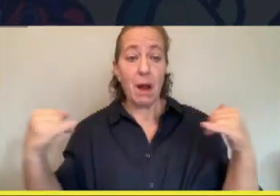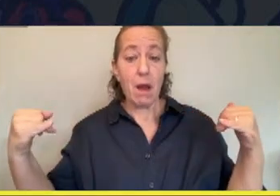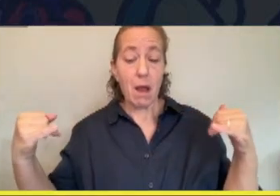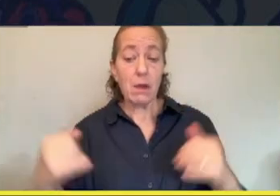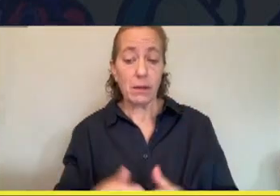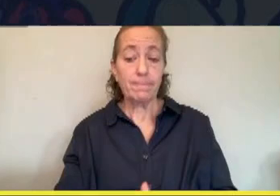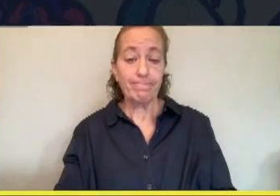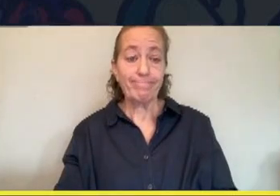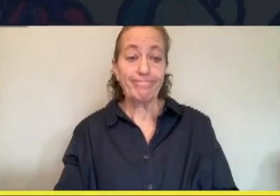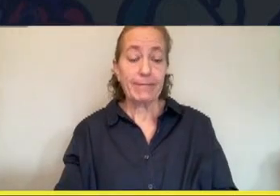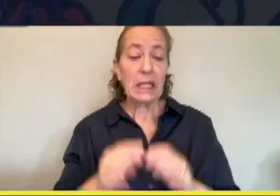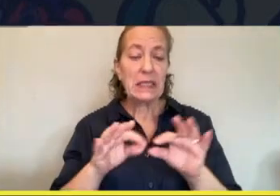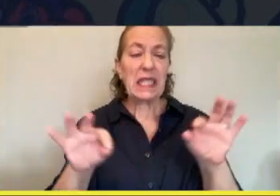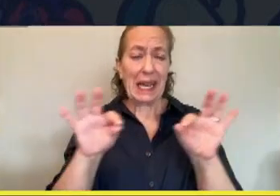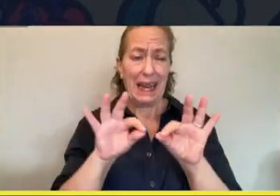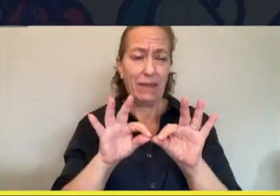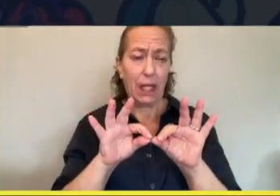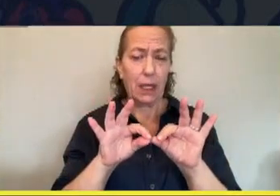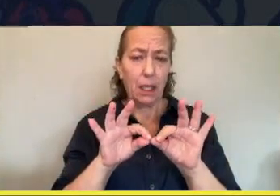significantly higher, and